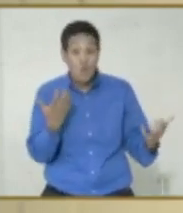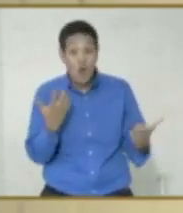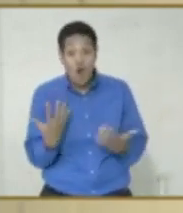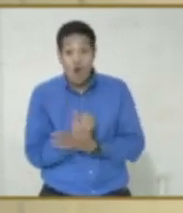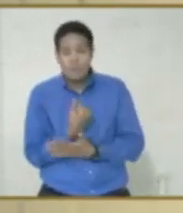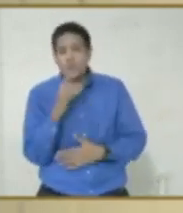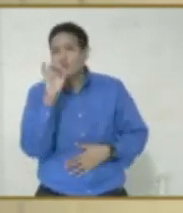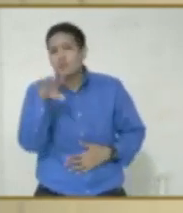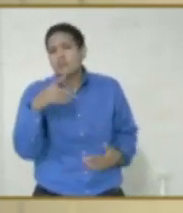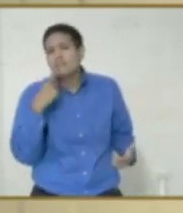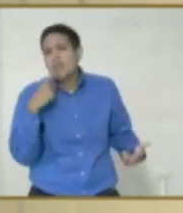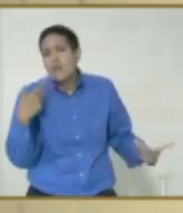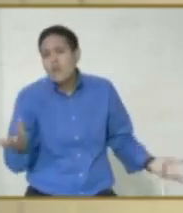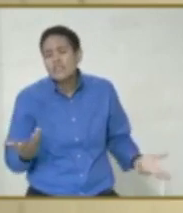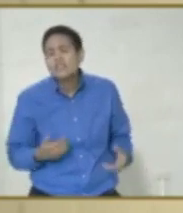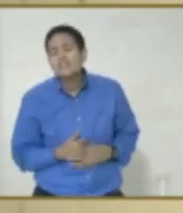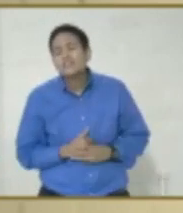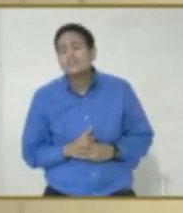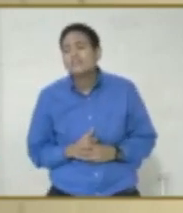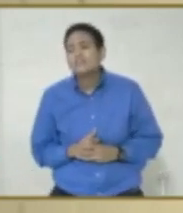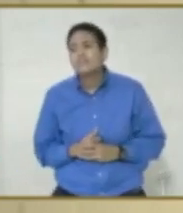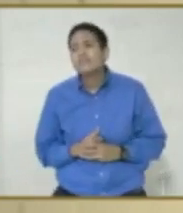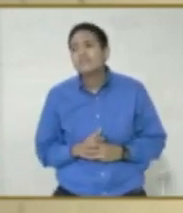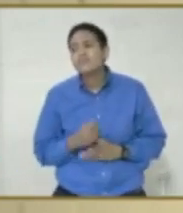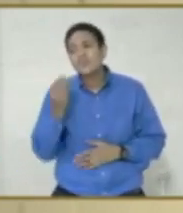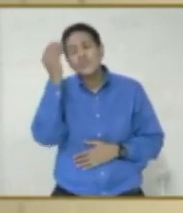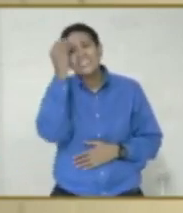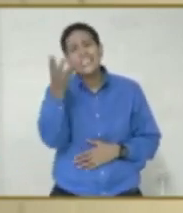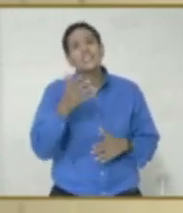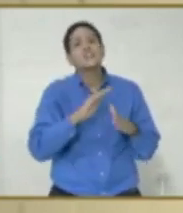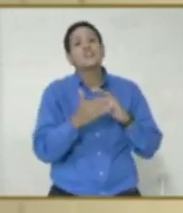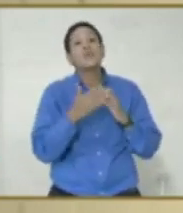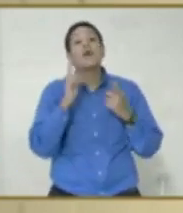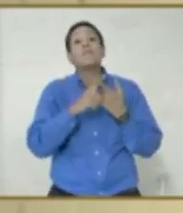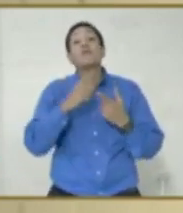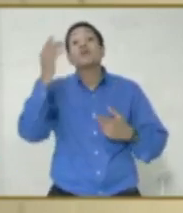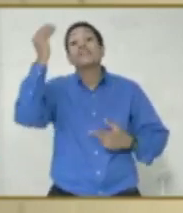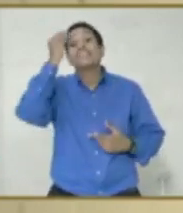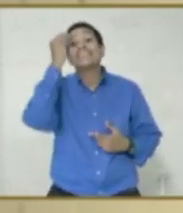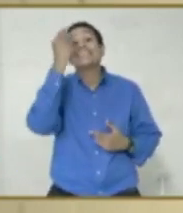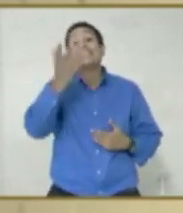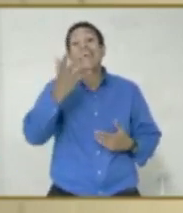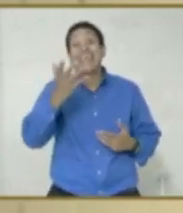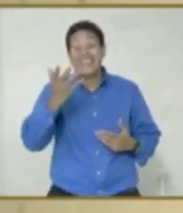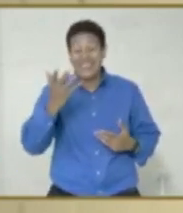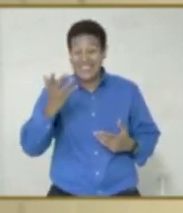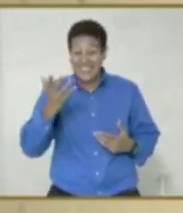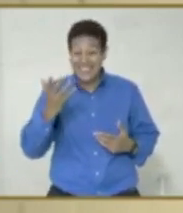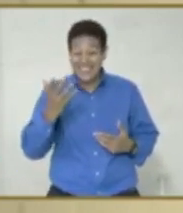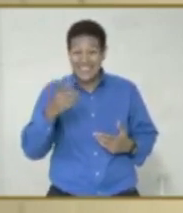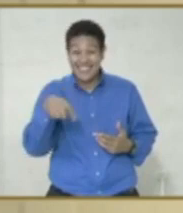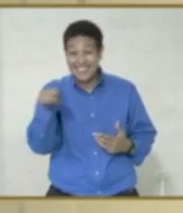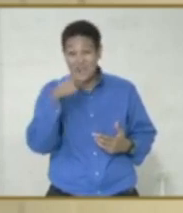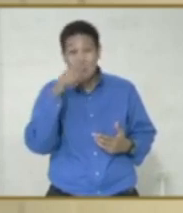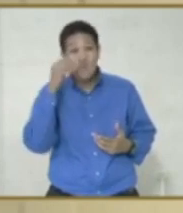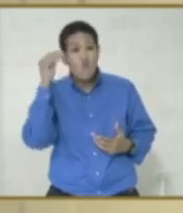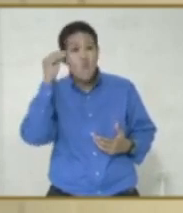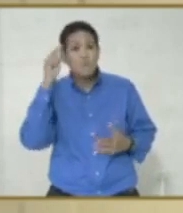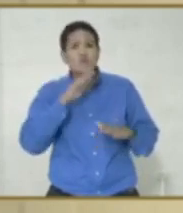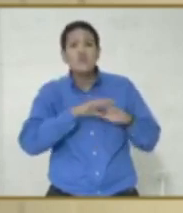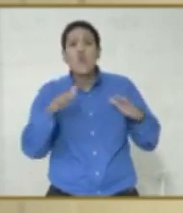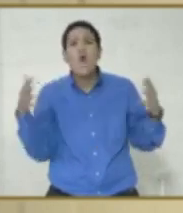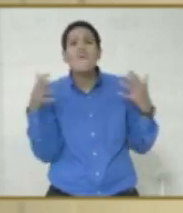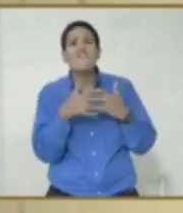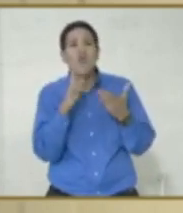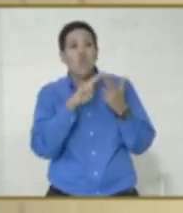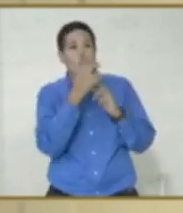also to say to Jamaica and say to the elderly, particularly senior citizens at home, that do not be afraid to call the